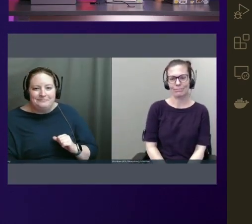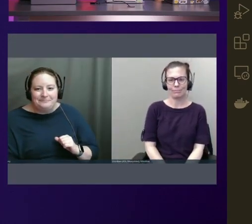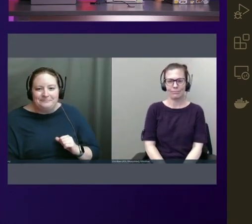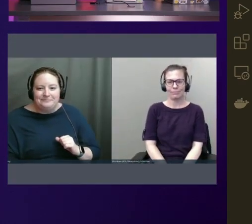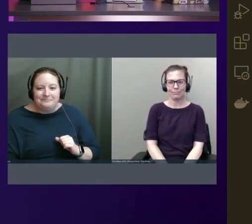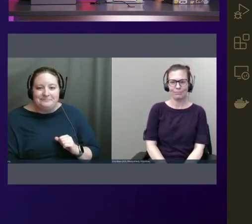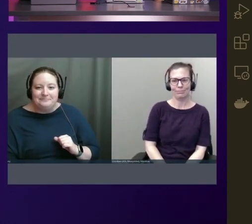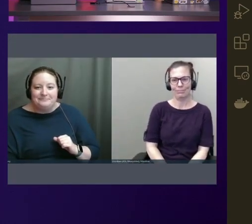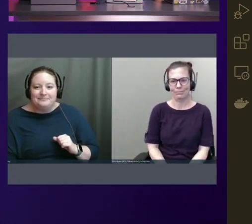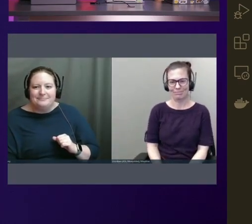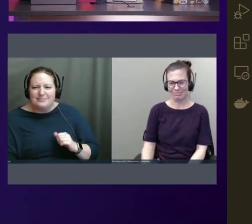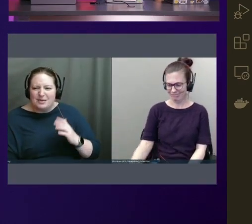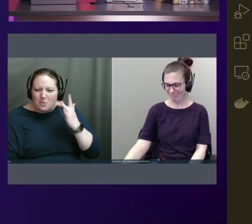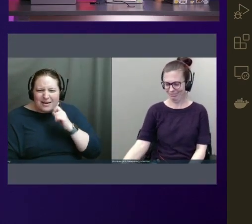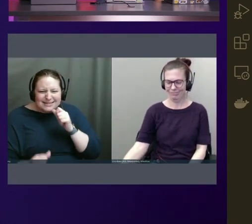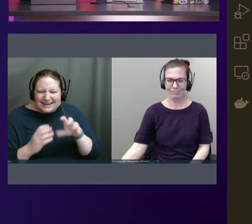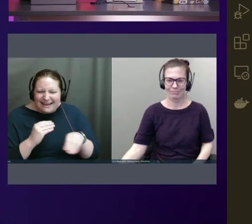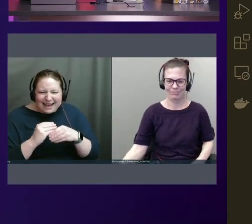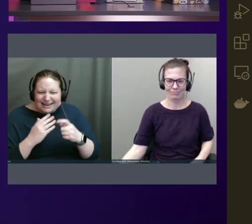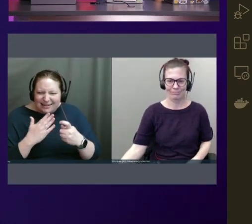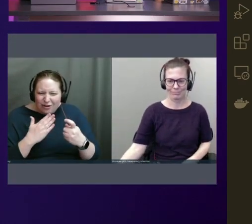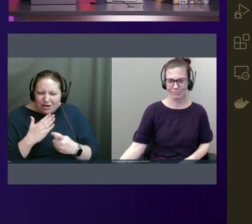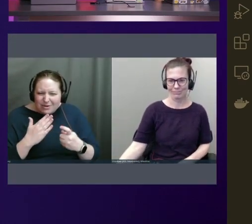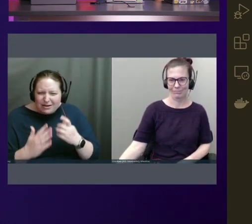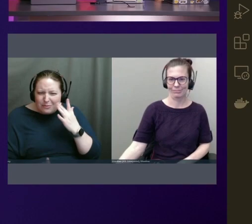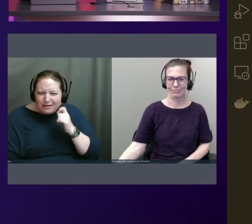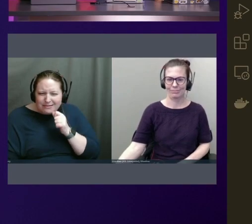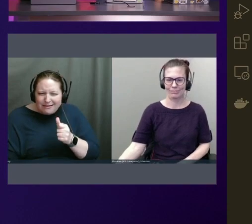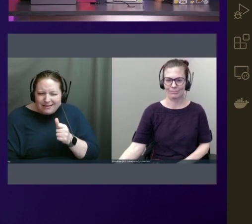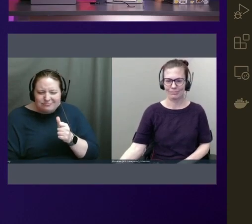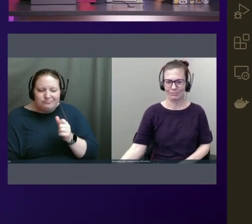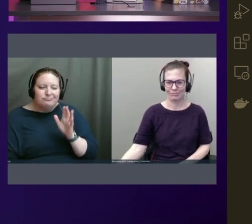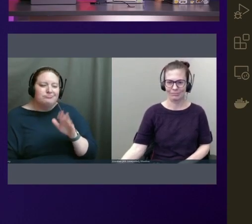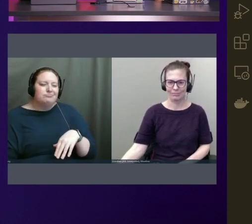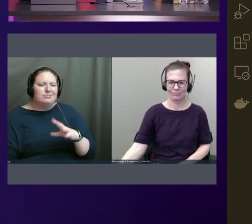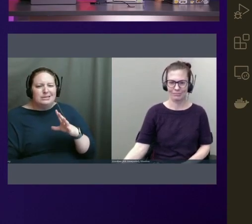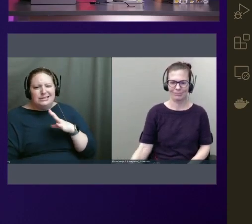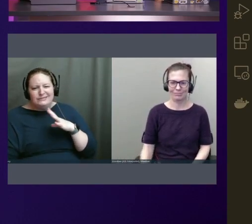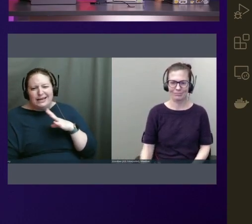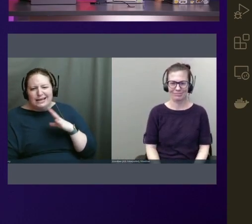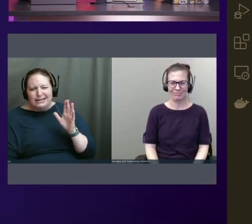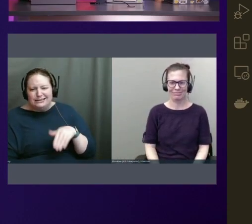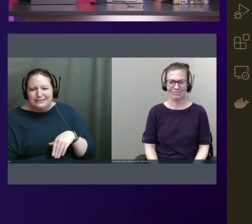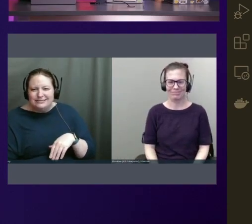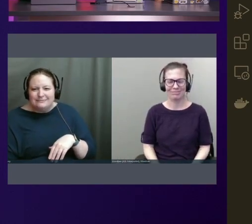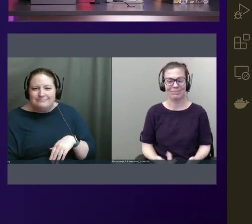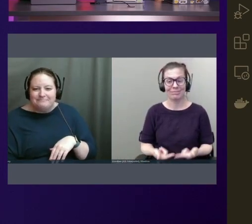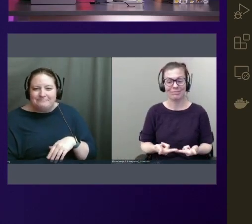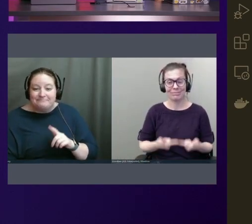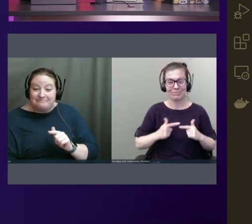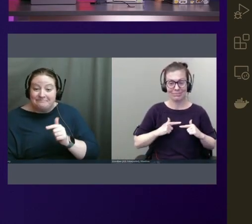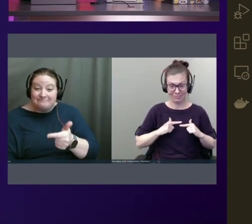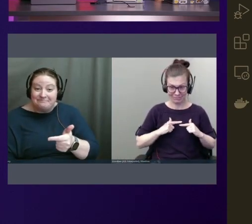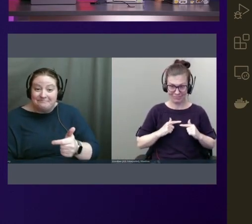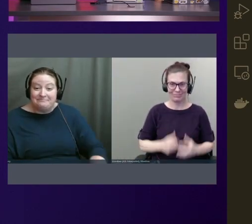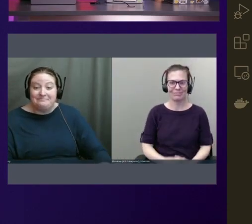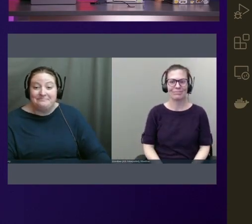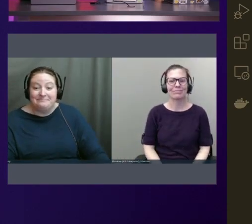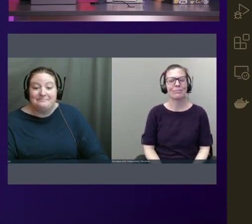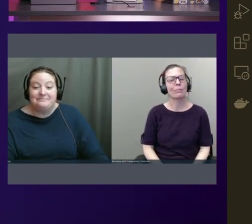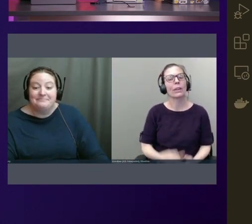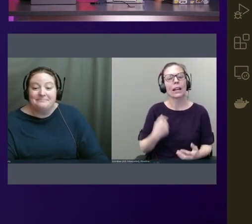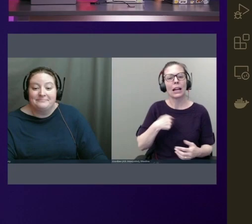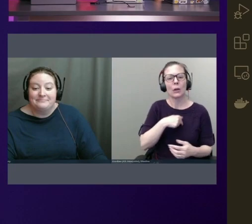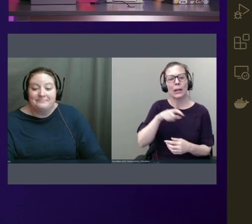why isn't it adding these in automatically? That's fine. Publish to NuGet. And we'll need